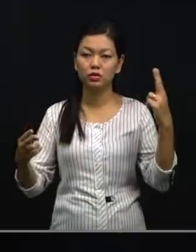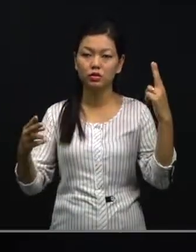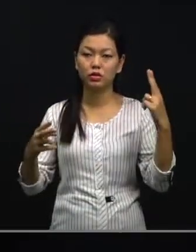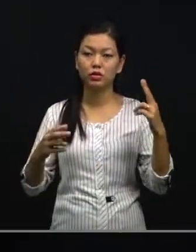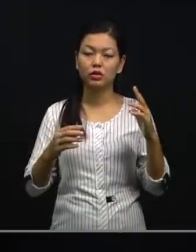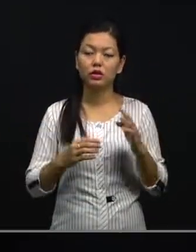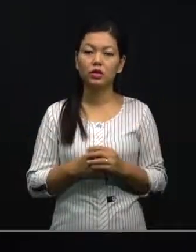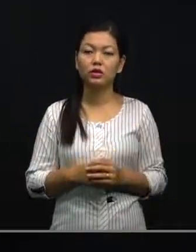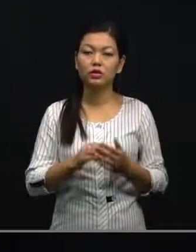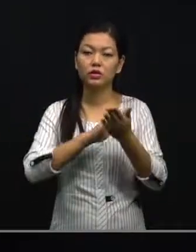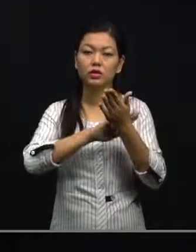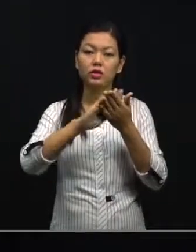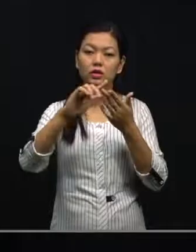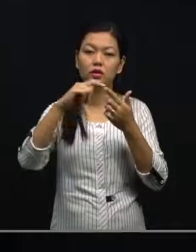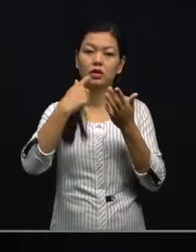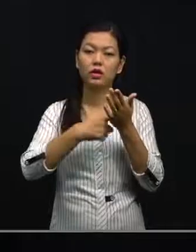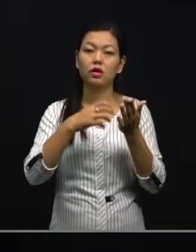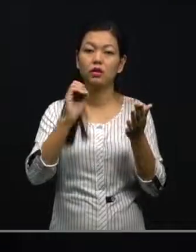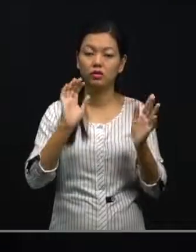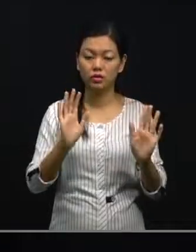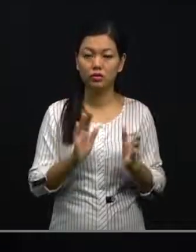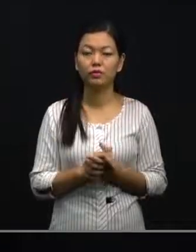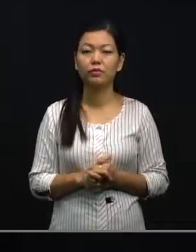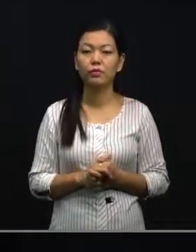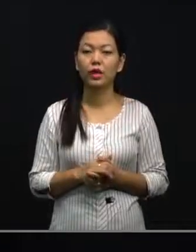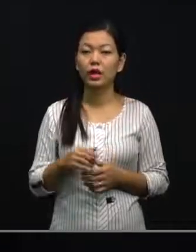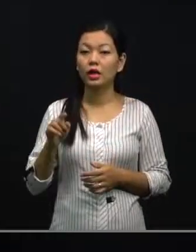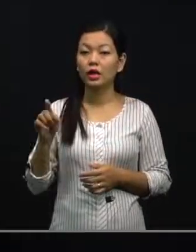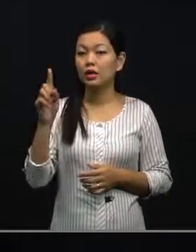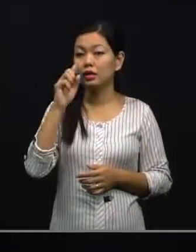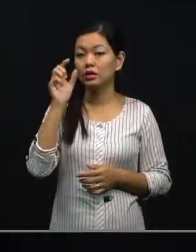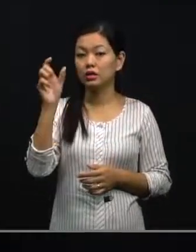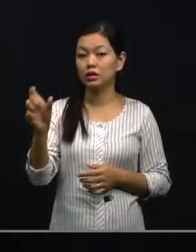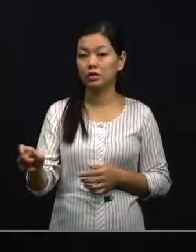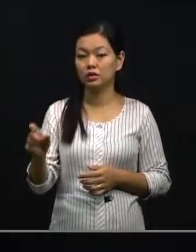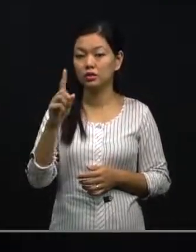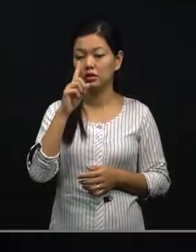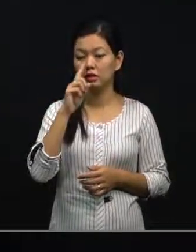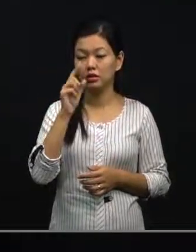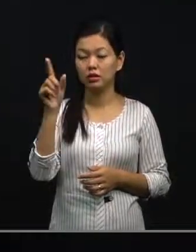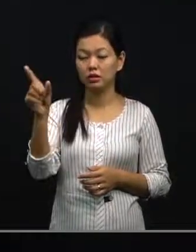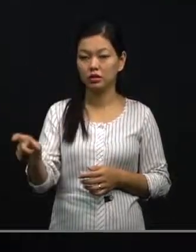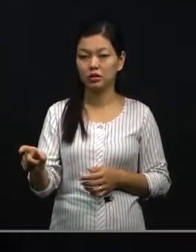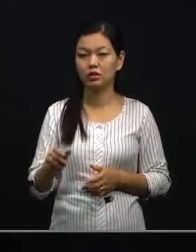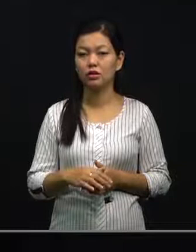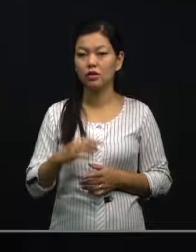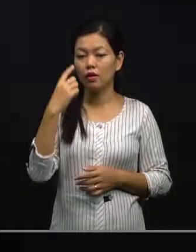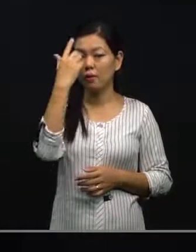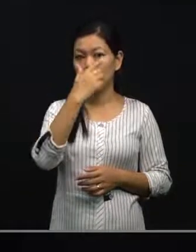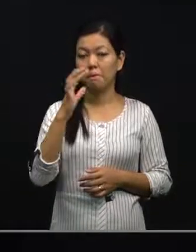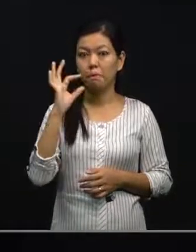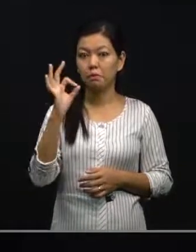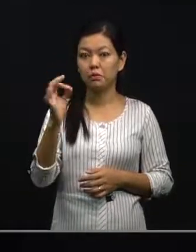Because she is the one who was transformed the most. She was the one who learned and changes the most. You would find that she is a very